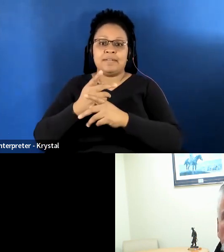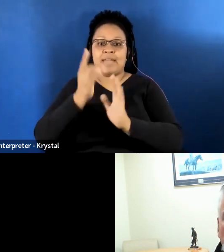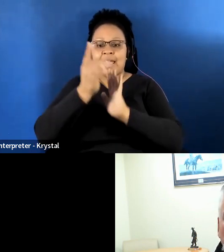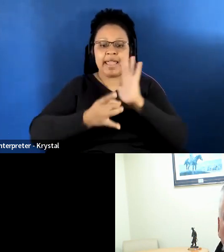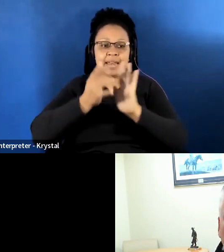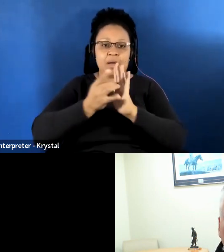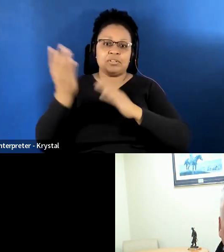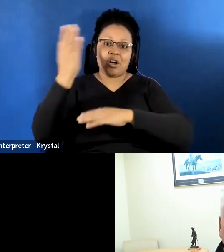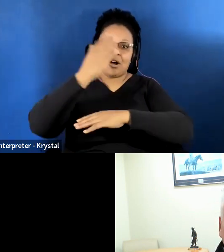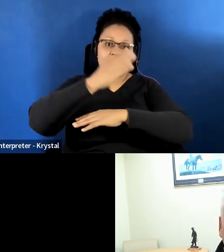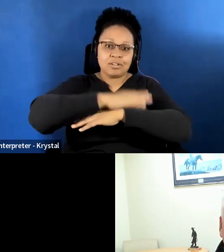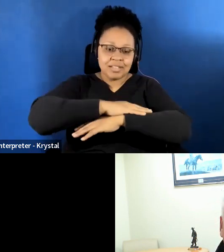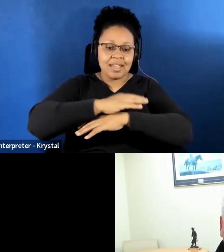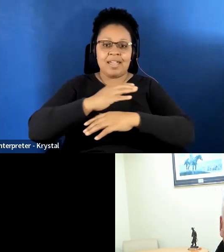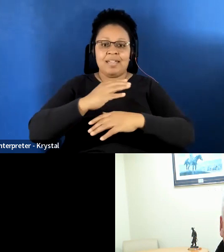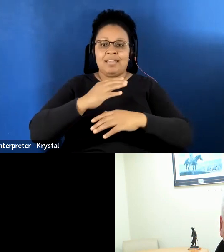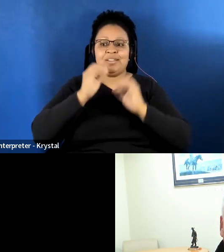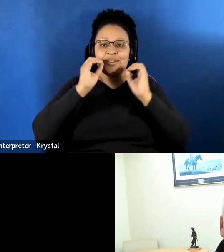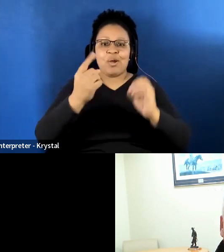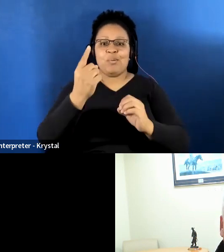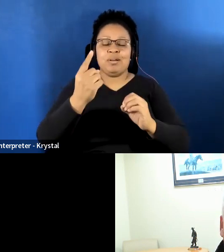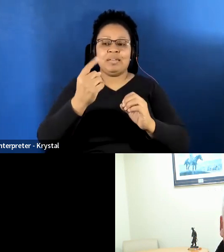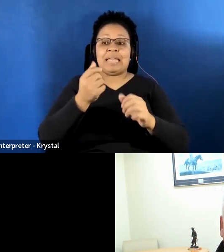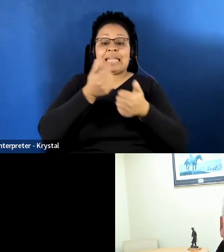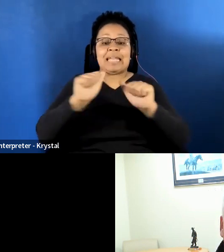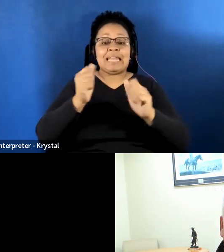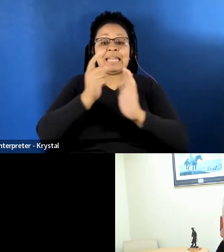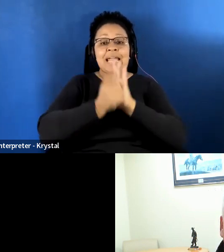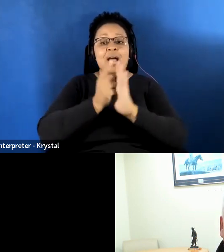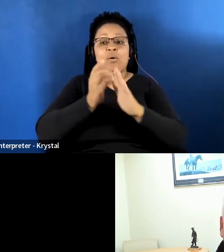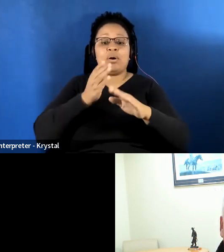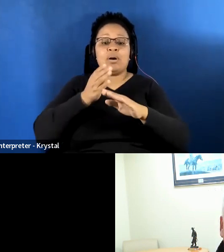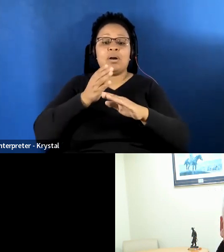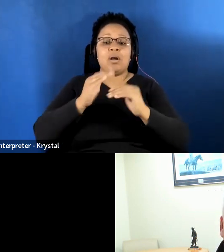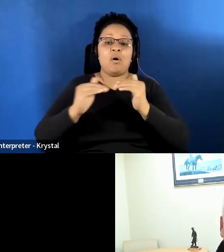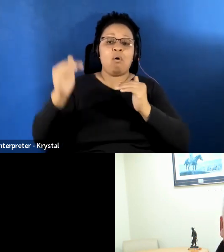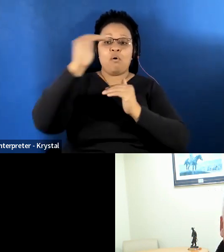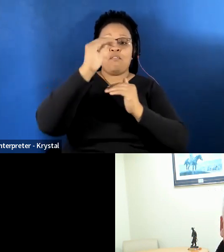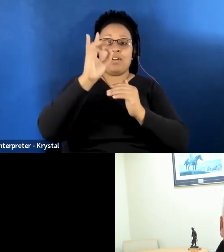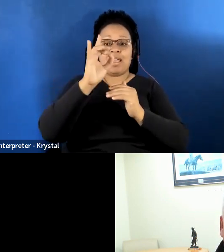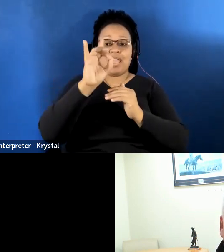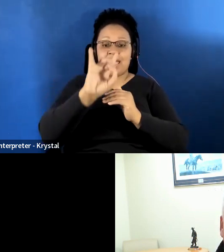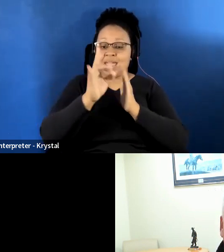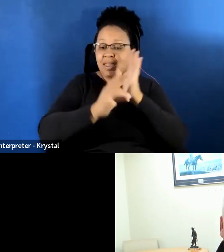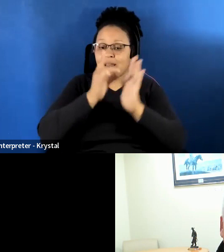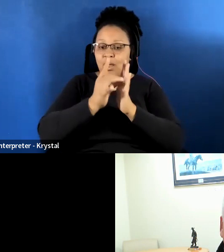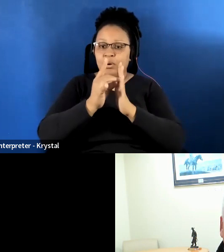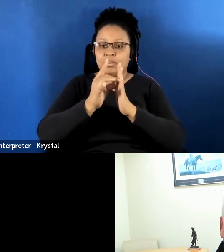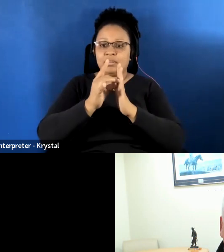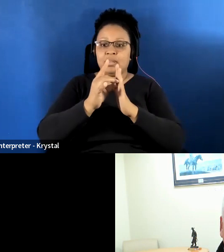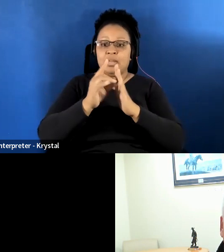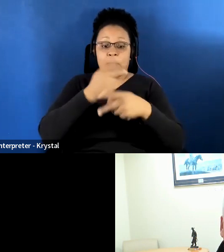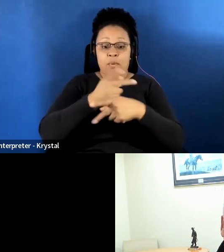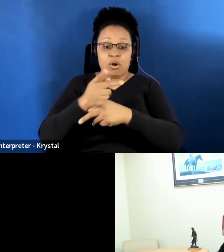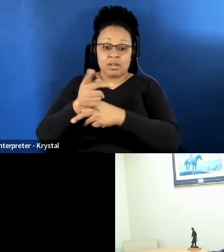you, you're not either. And every hour over 8, the productivity rate decreases, So,